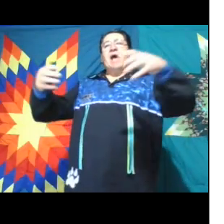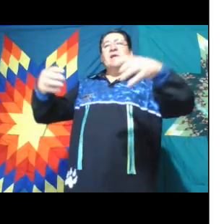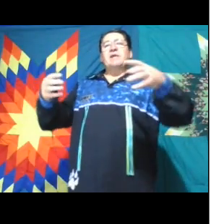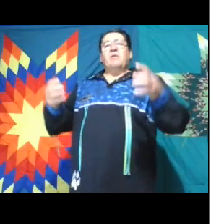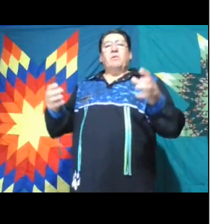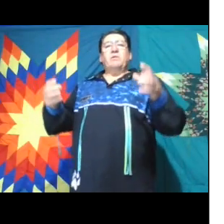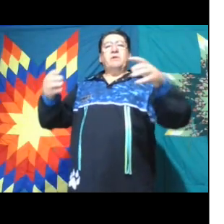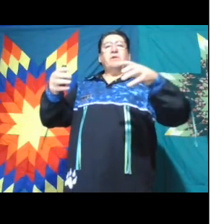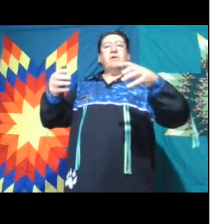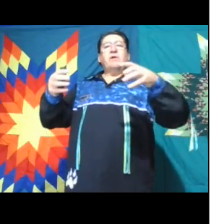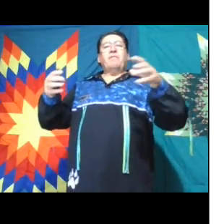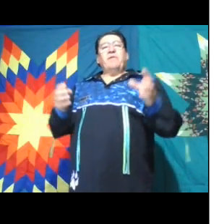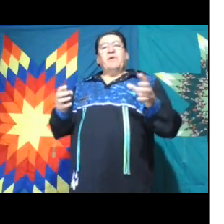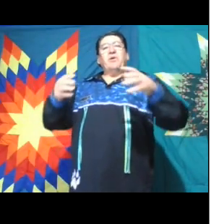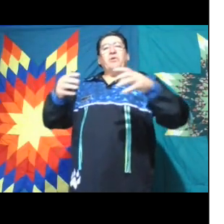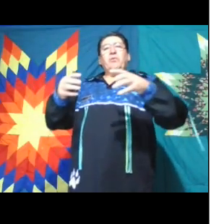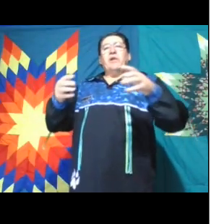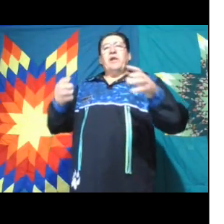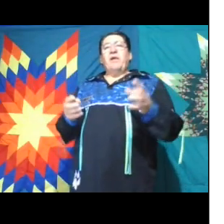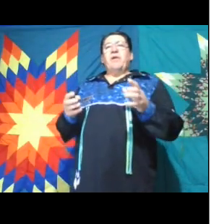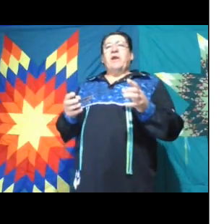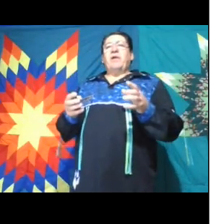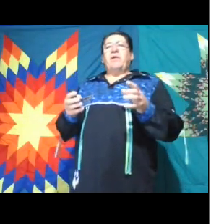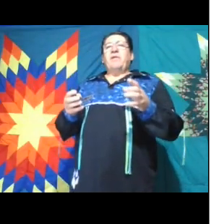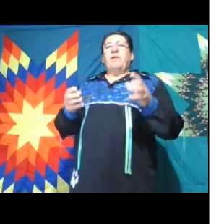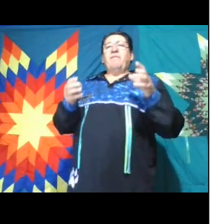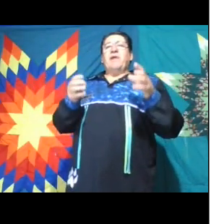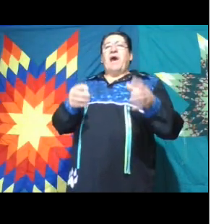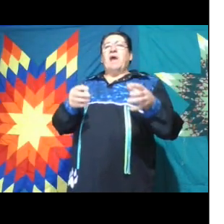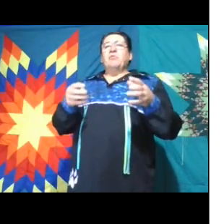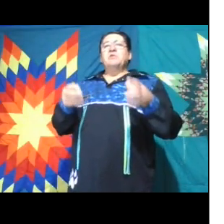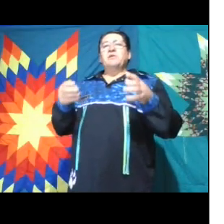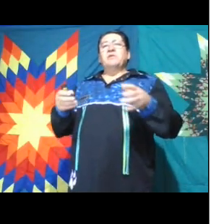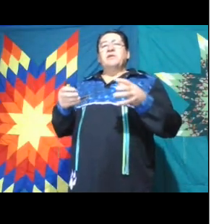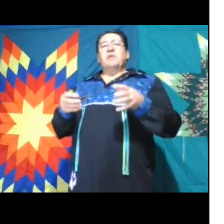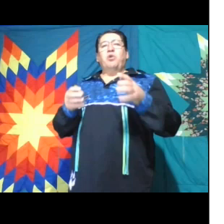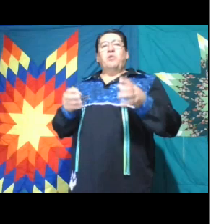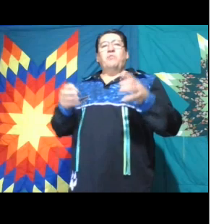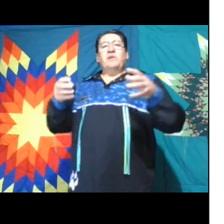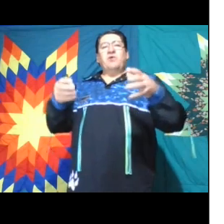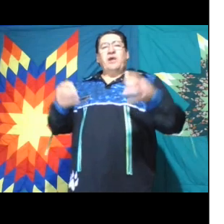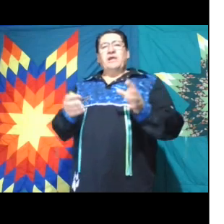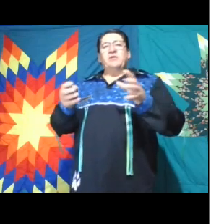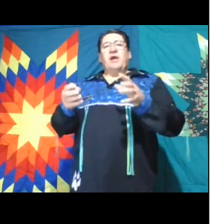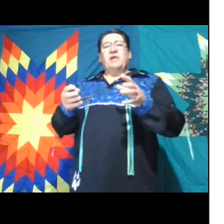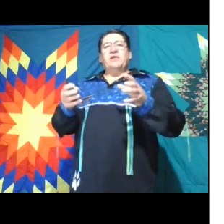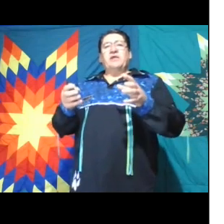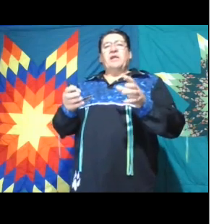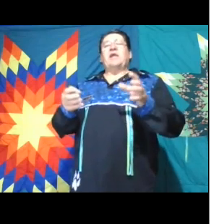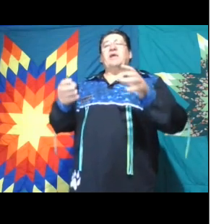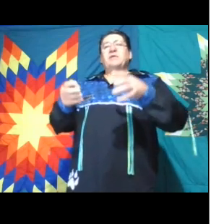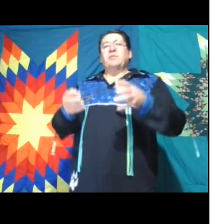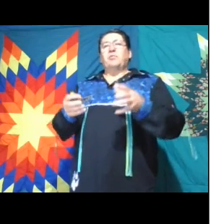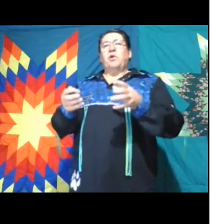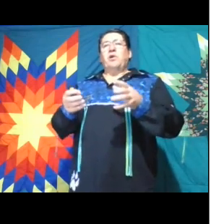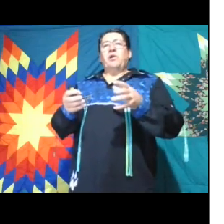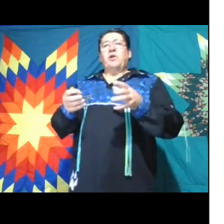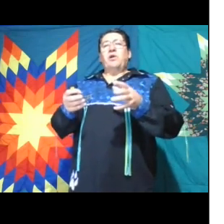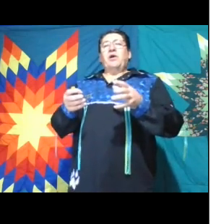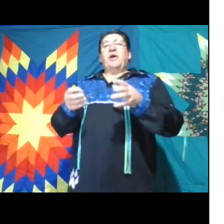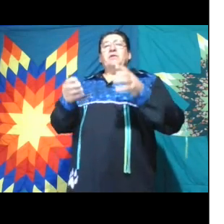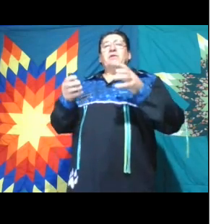our asset holder for the urban area for the Aboriginal skills and employment training strategy that they all